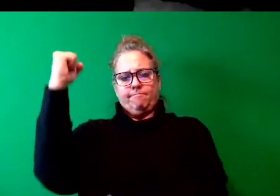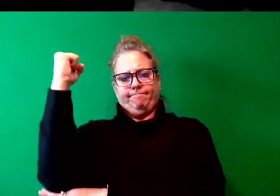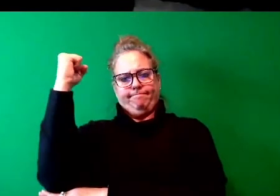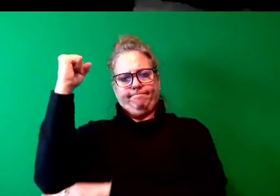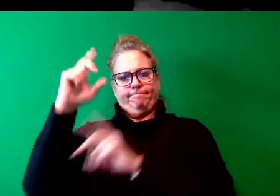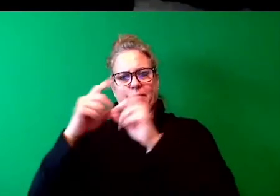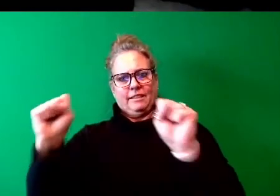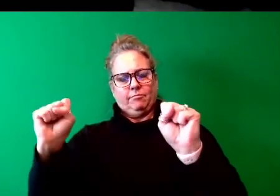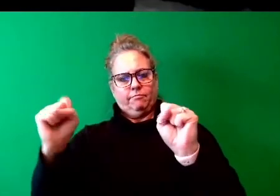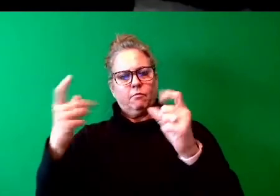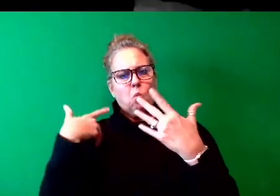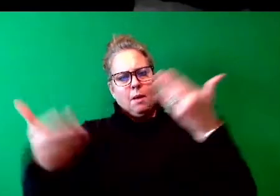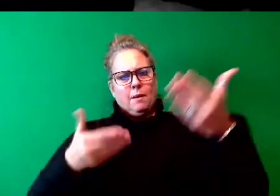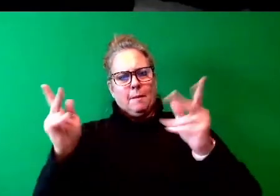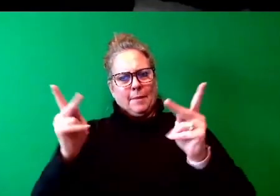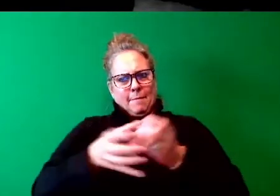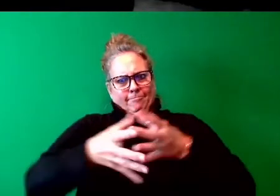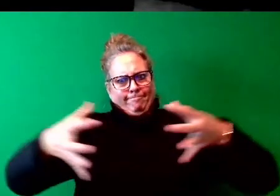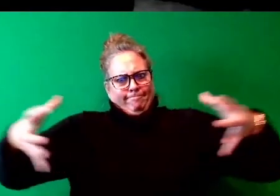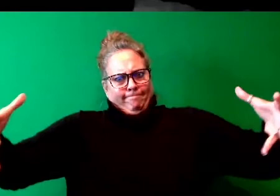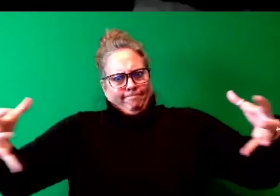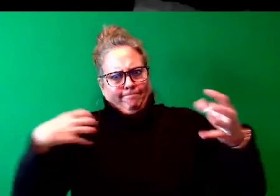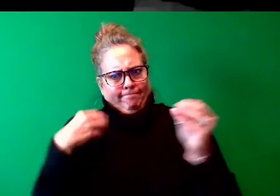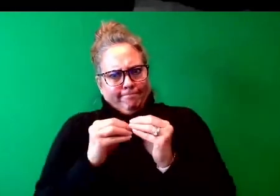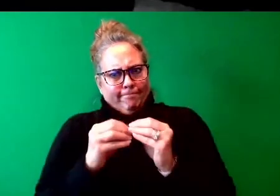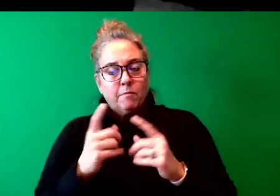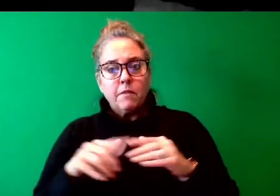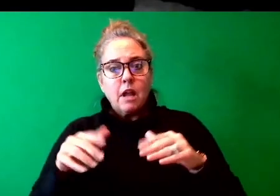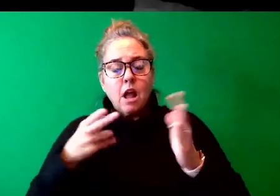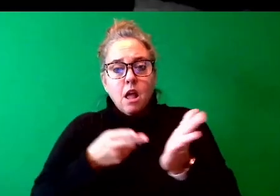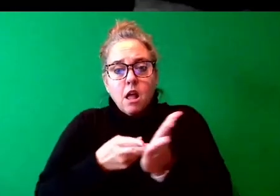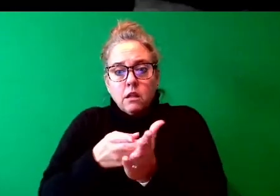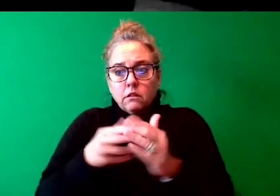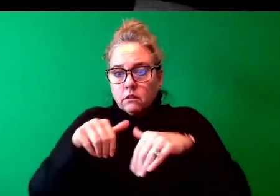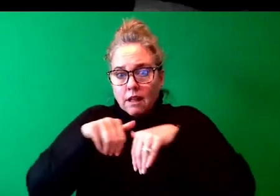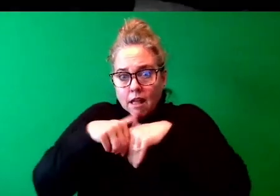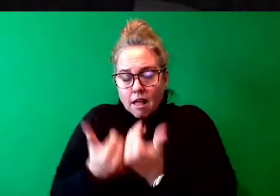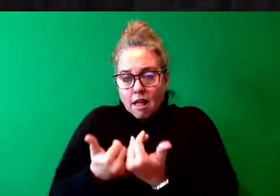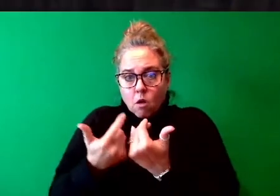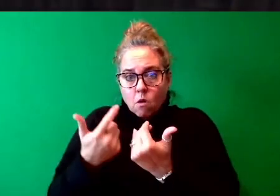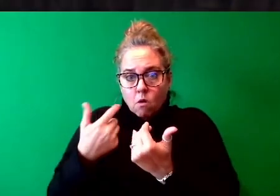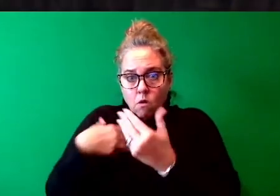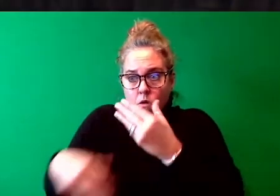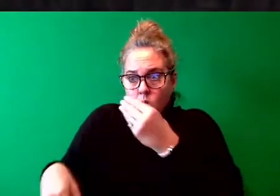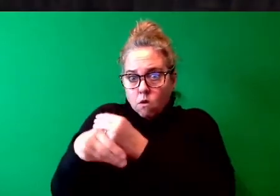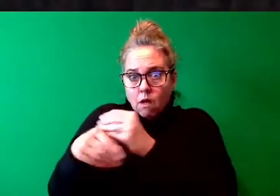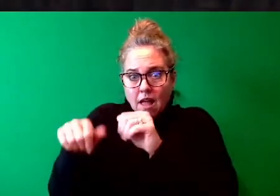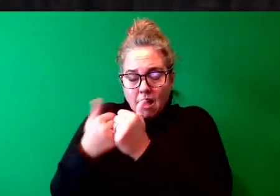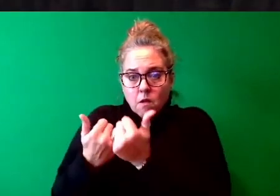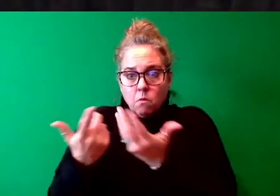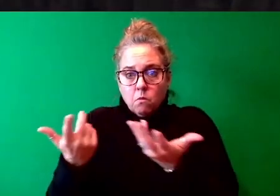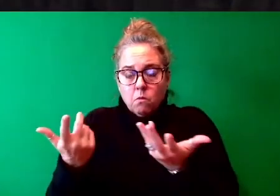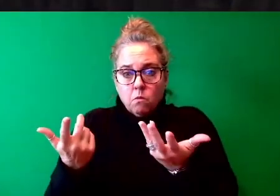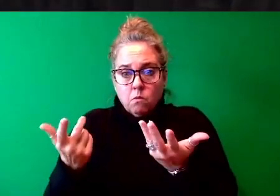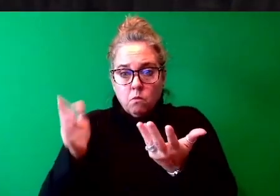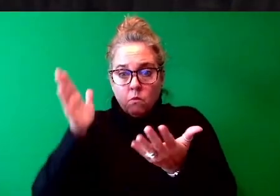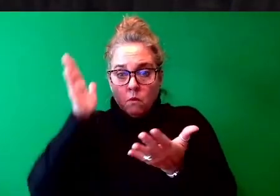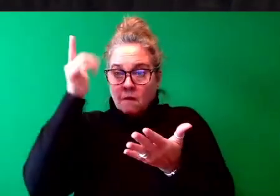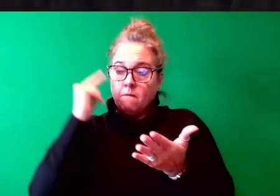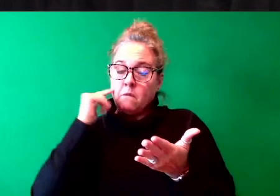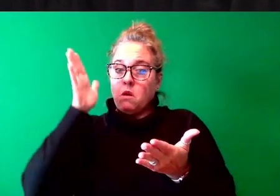have that on a future agenda perhaps? Yeah, for sure. And I had the opportunity to attend